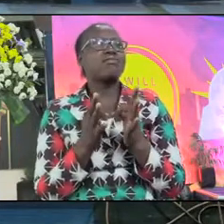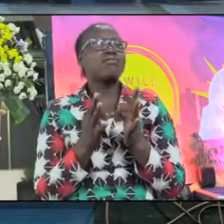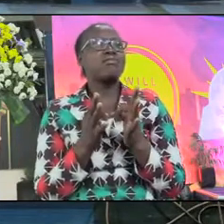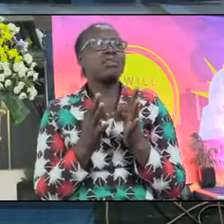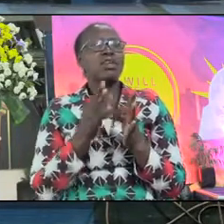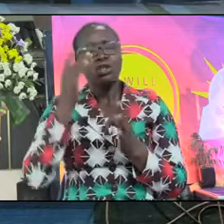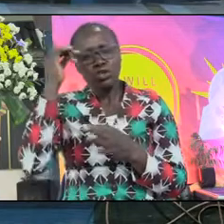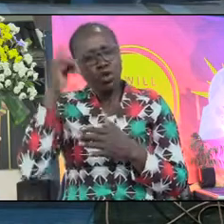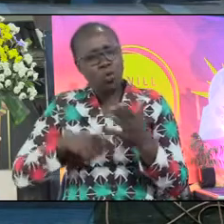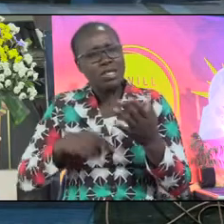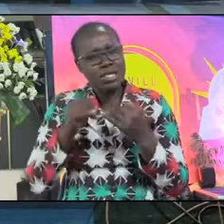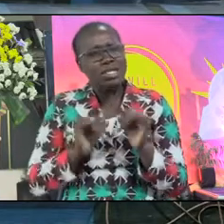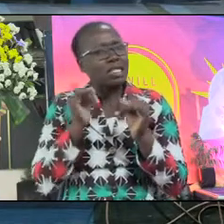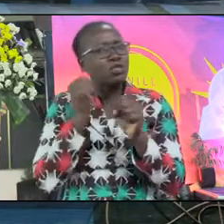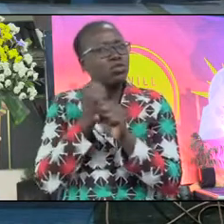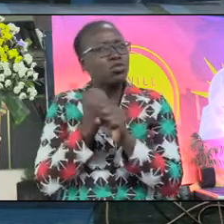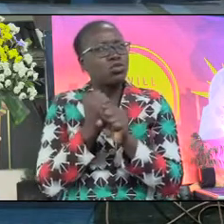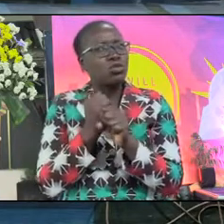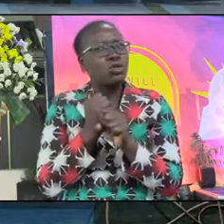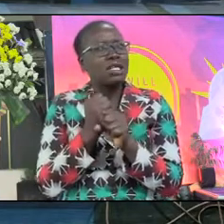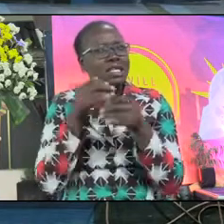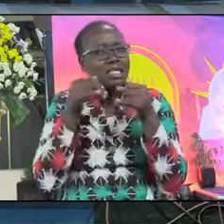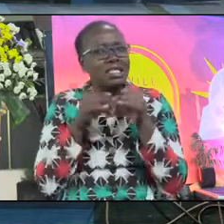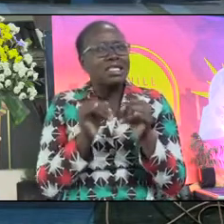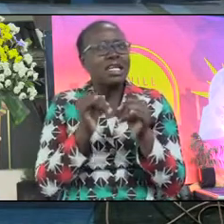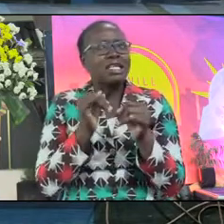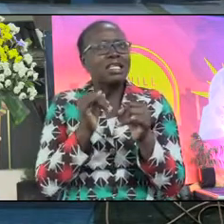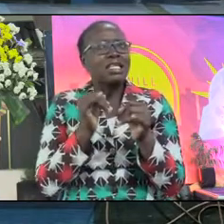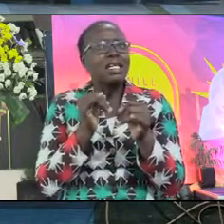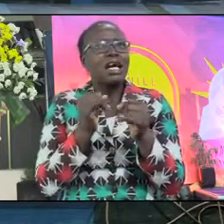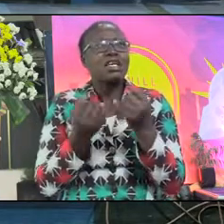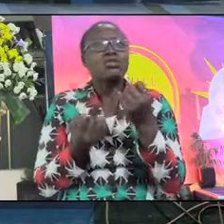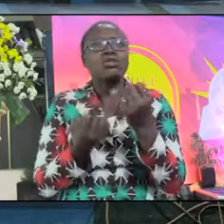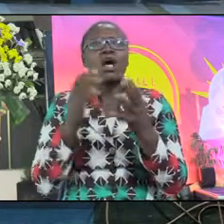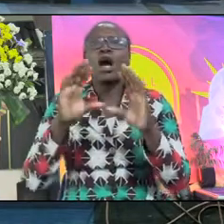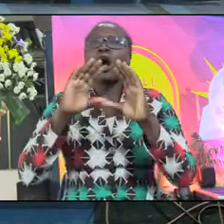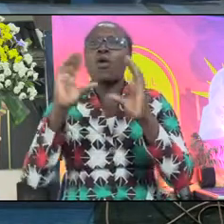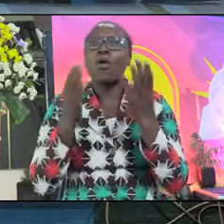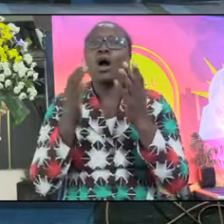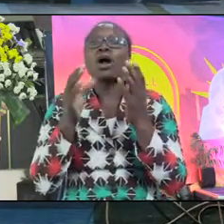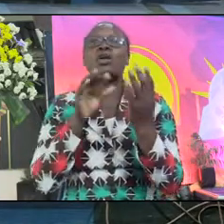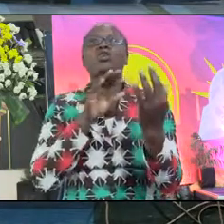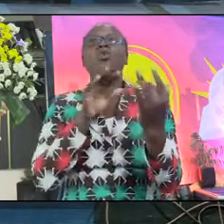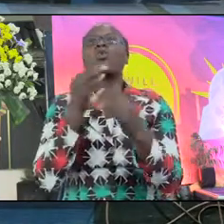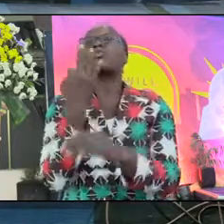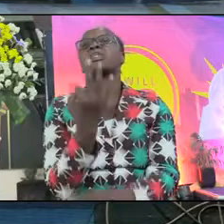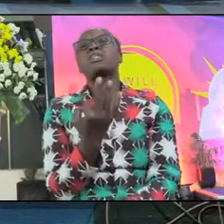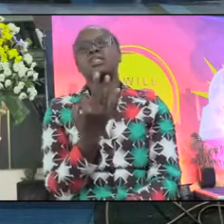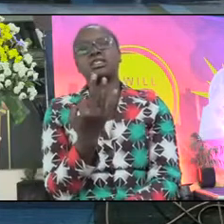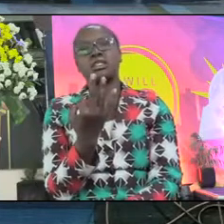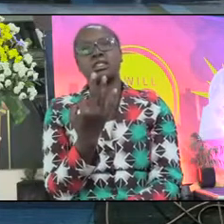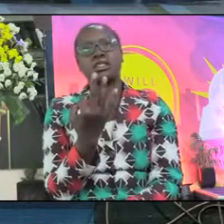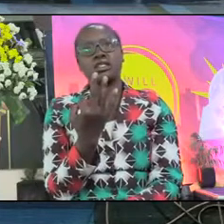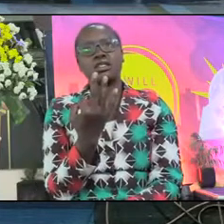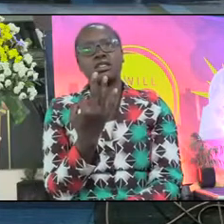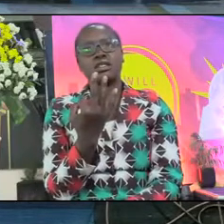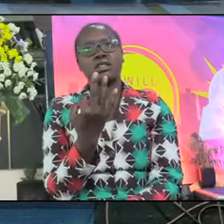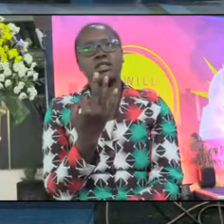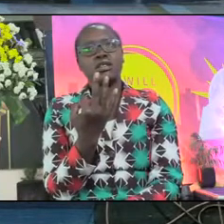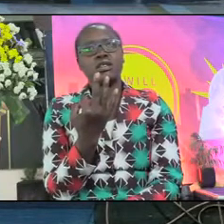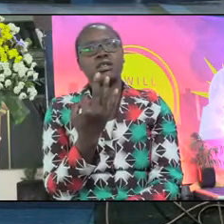If you know what he was trying to do? He was trying to start World War III.